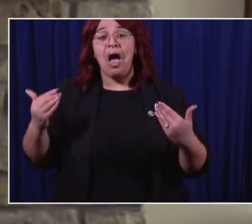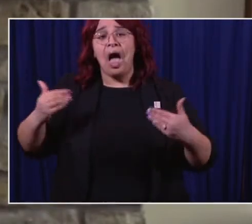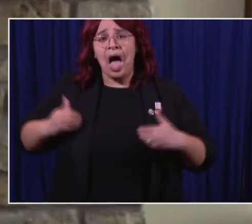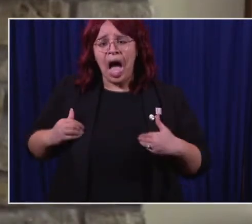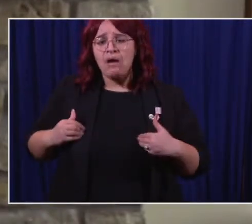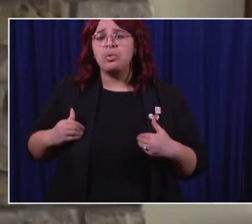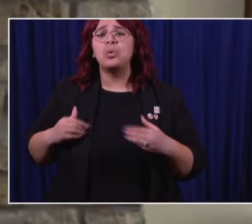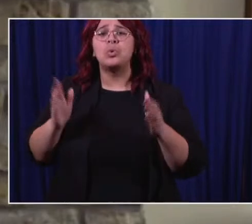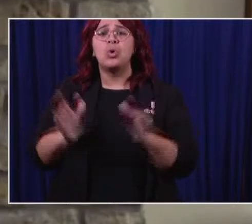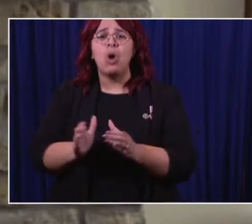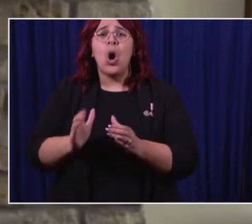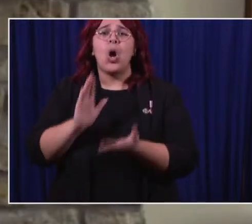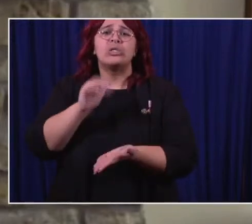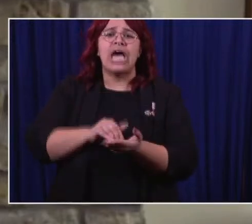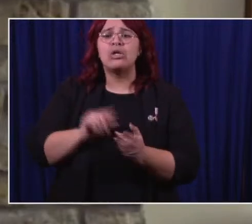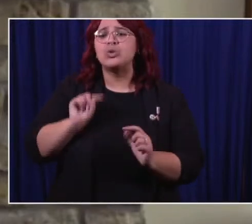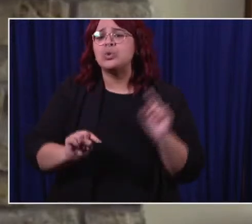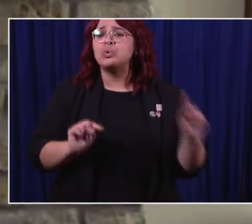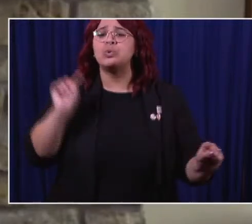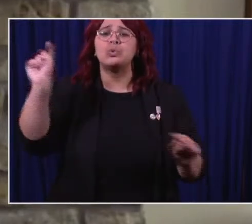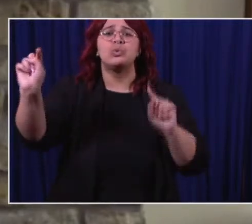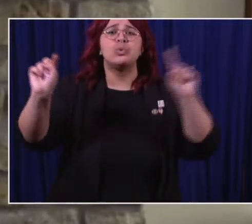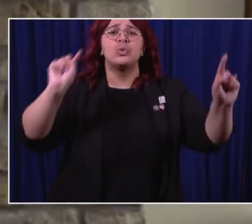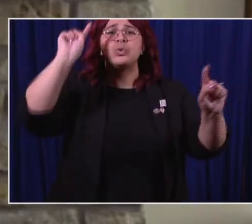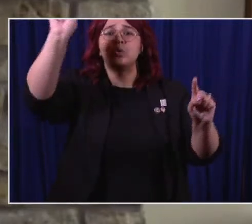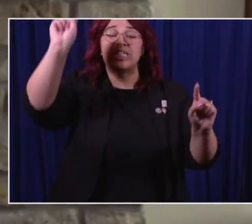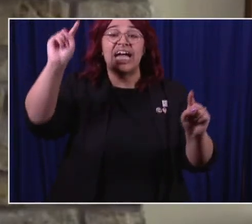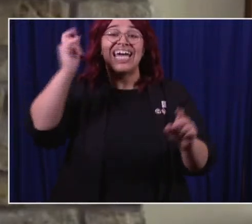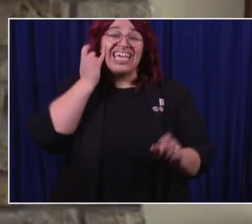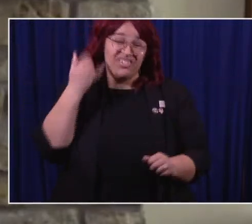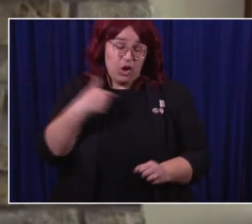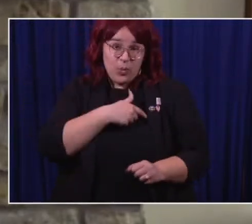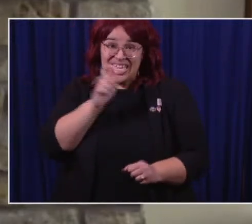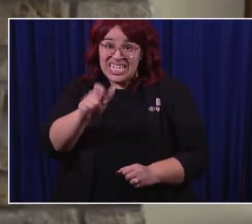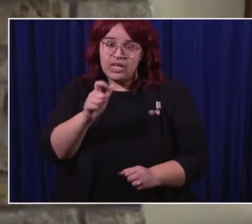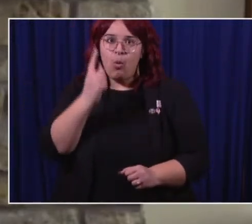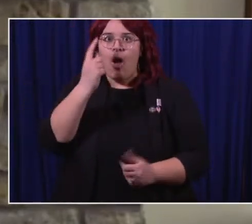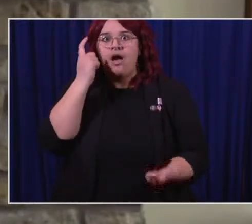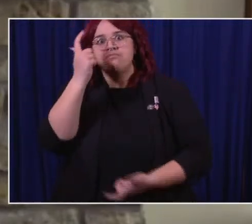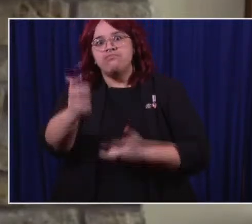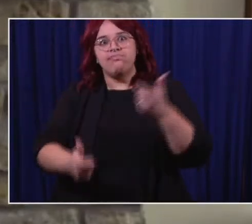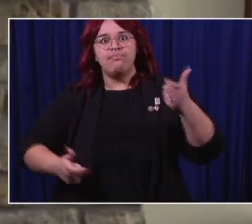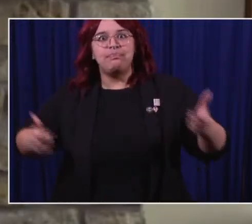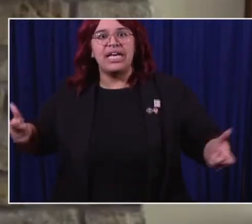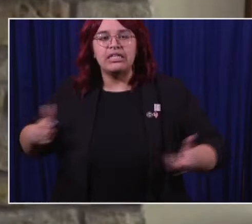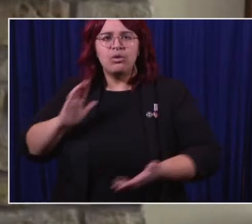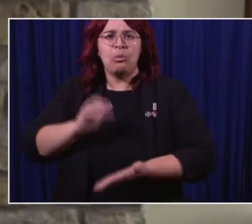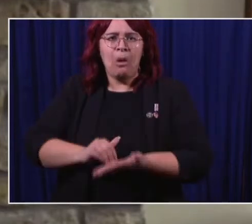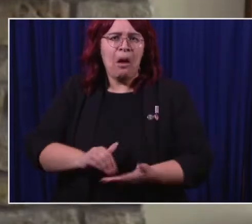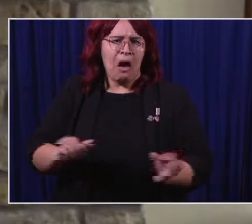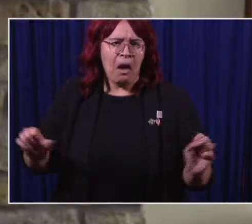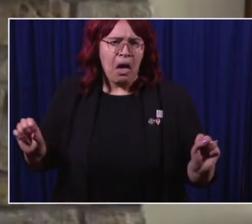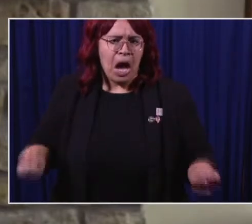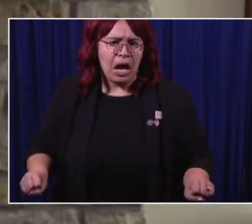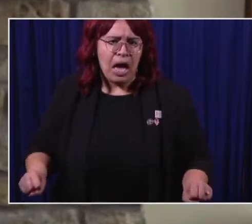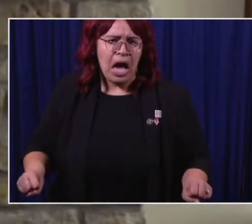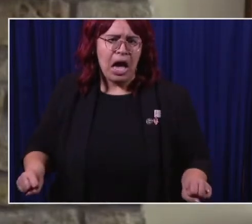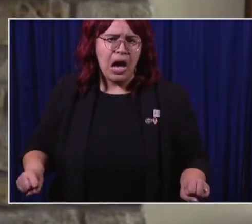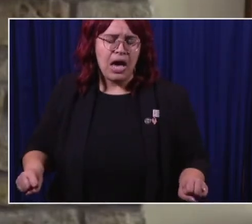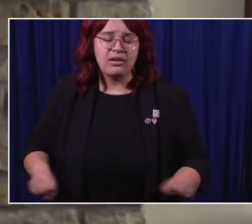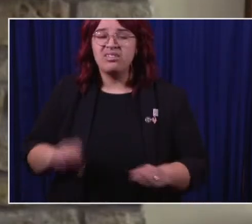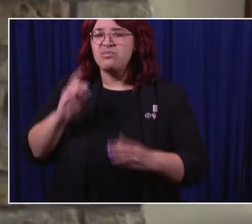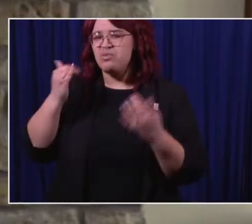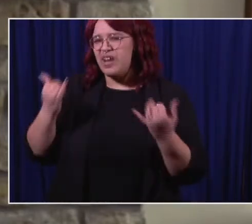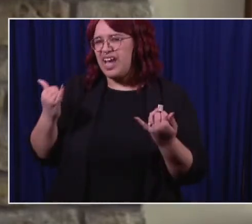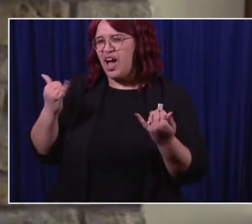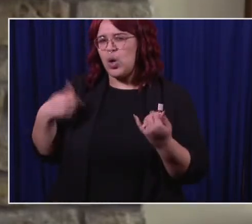go to those sites as well. We're looking at a lot of different things. We're looking at convenience.